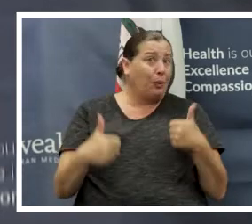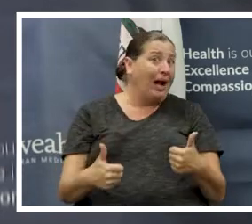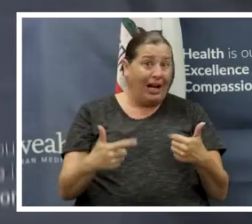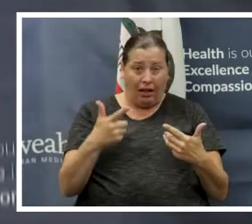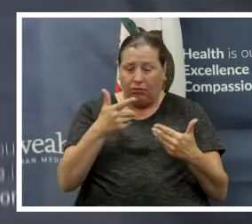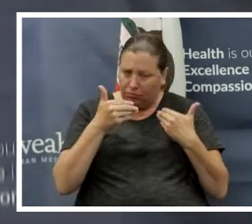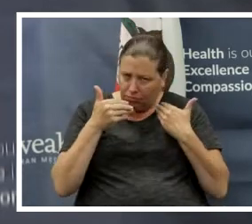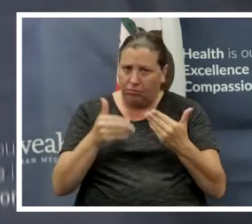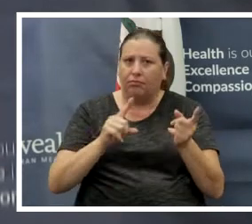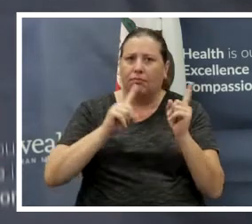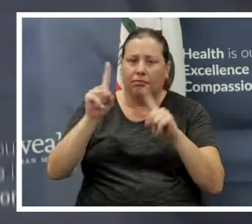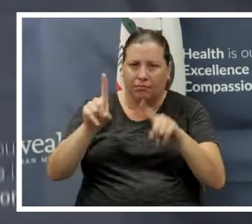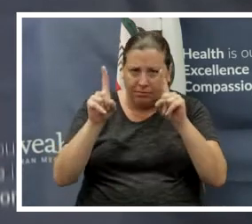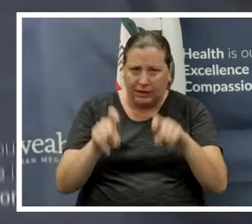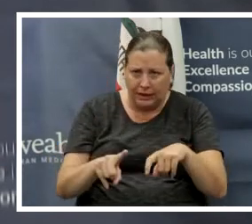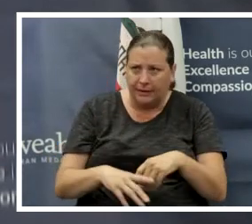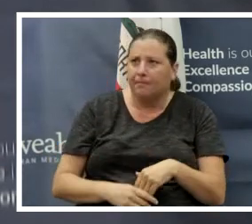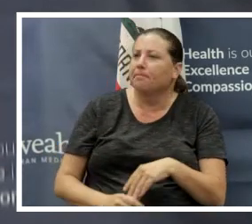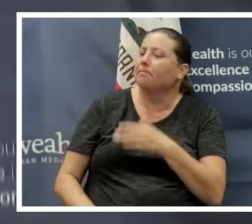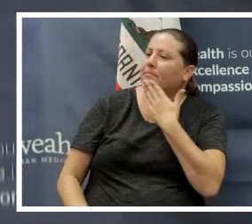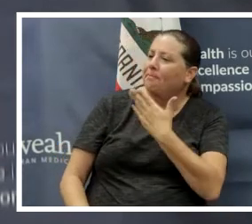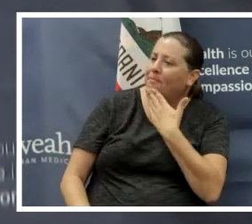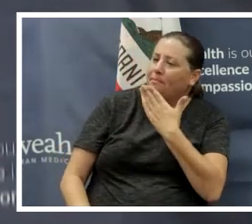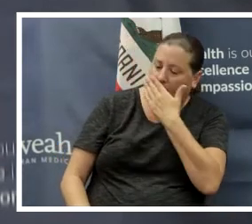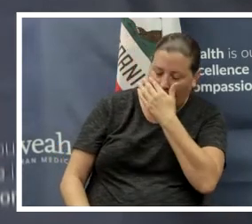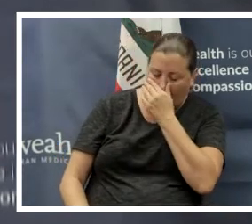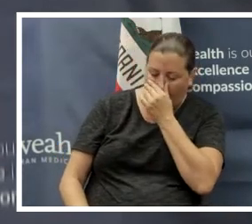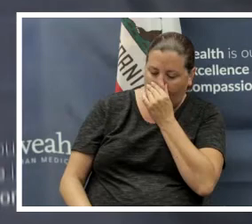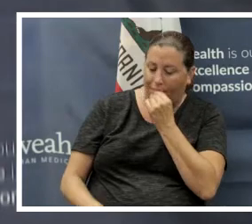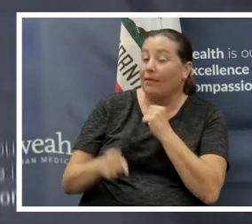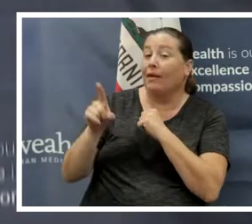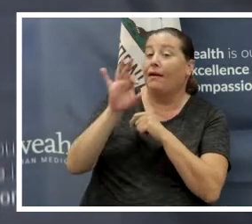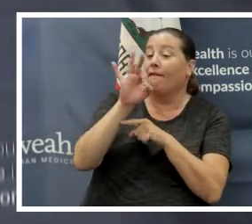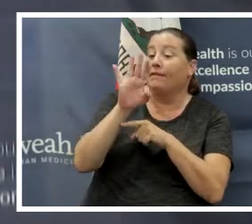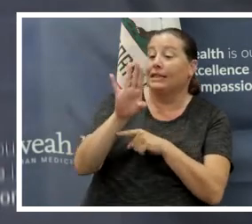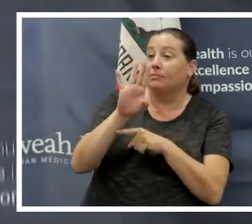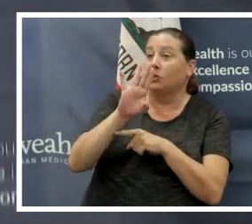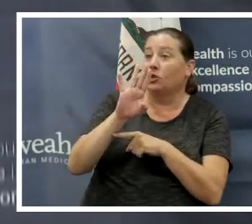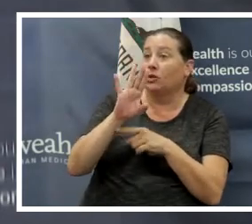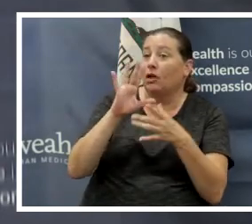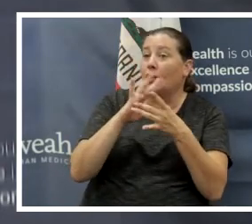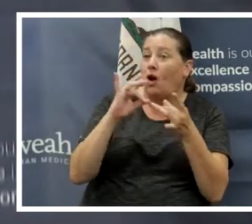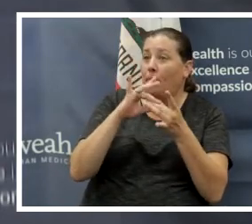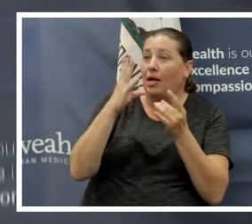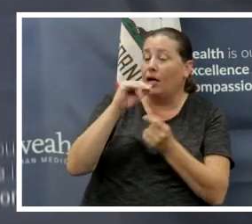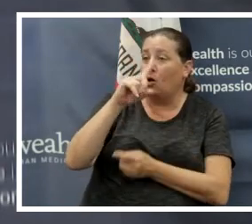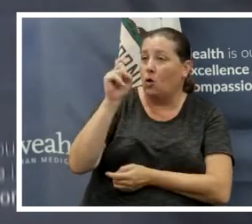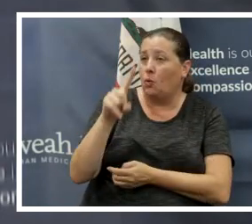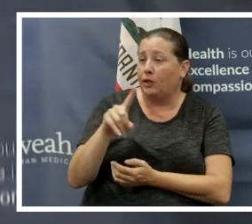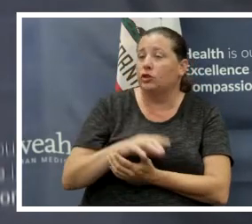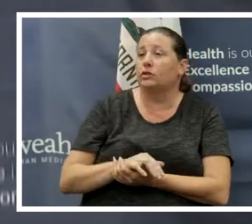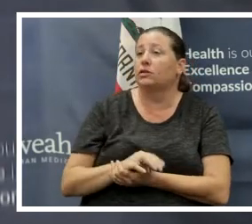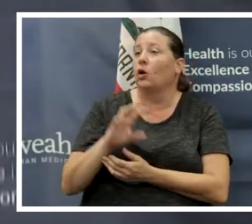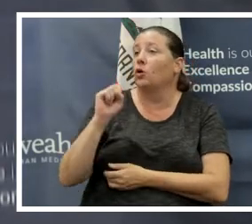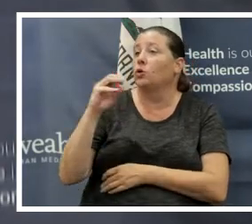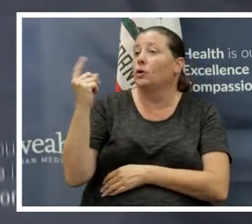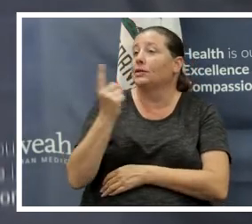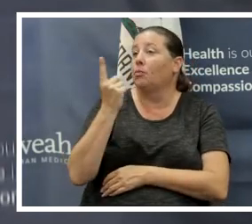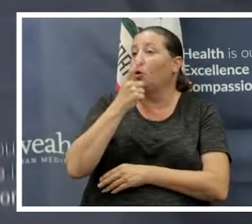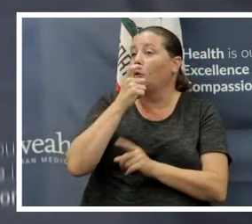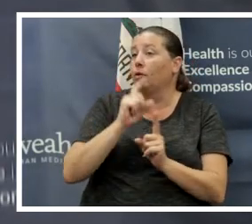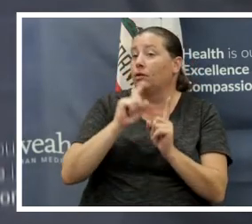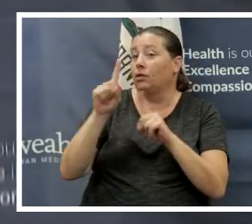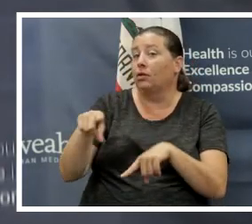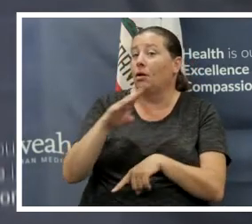tested. Okay, thank you. So we have a Facebook comment and a question that has just come in. So someone who attended the board